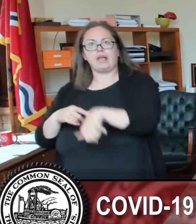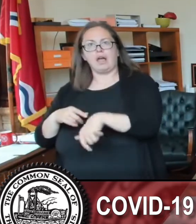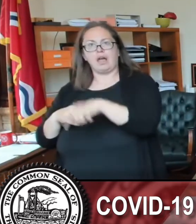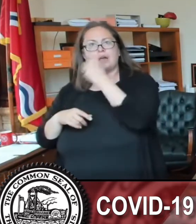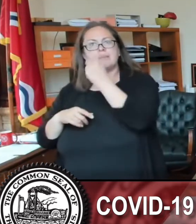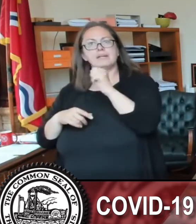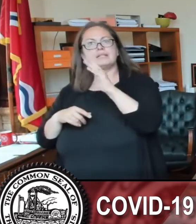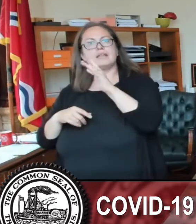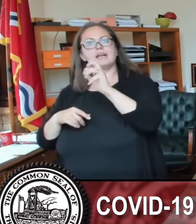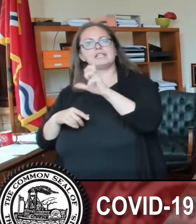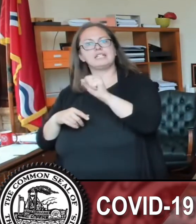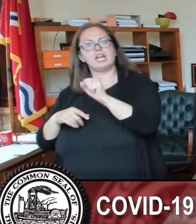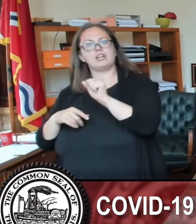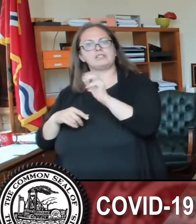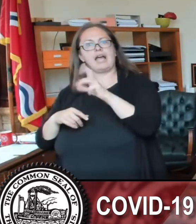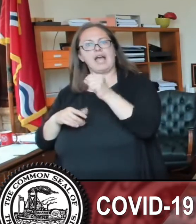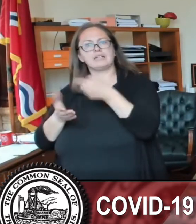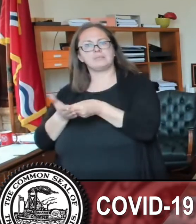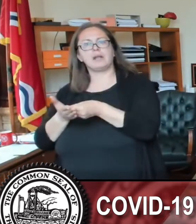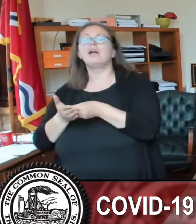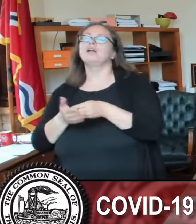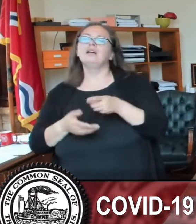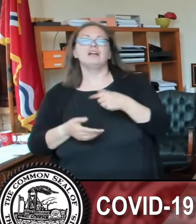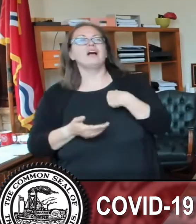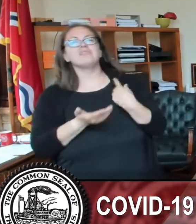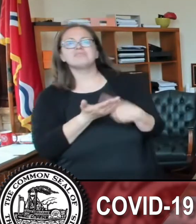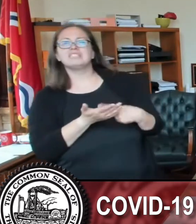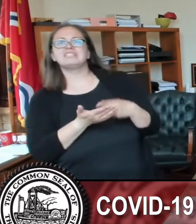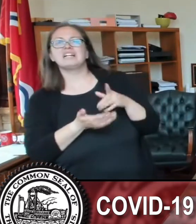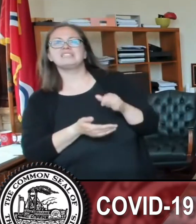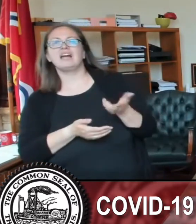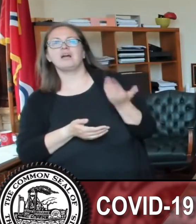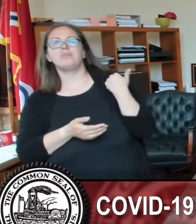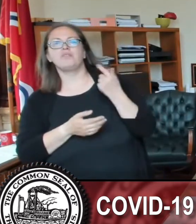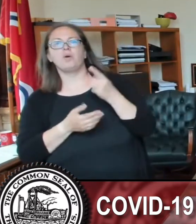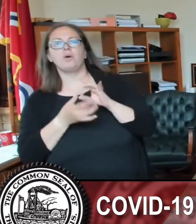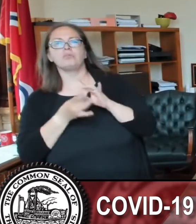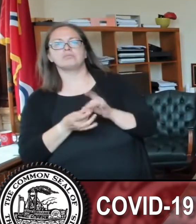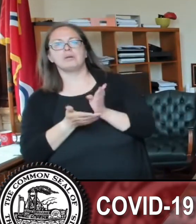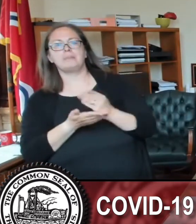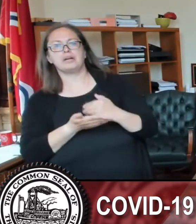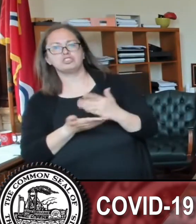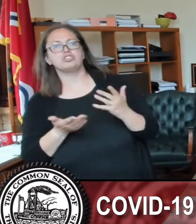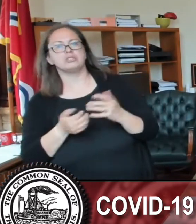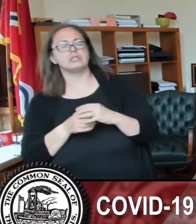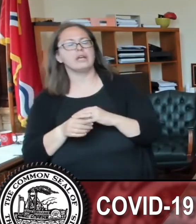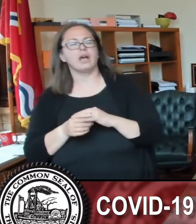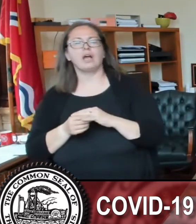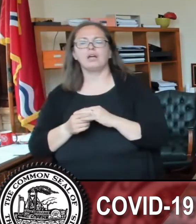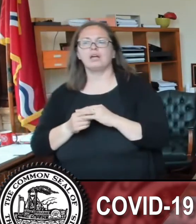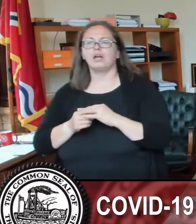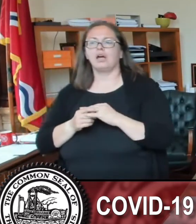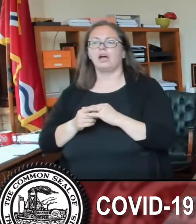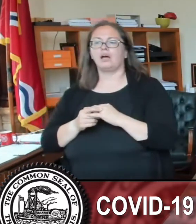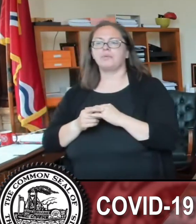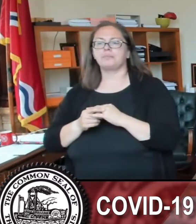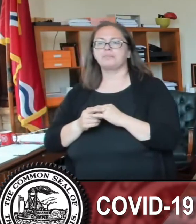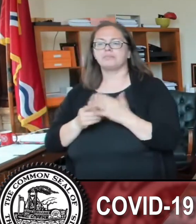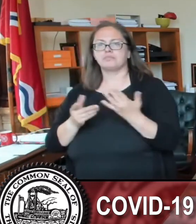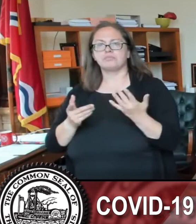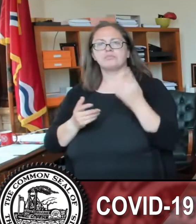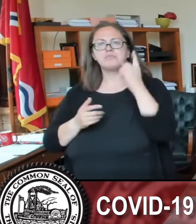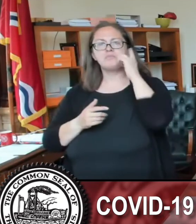so that's what I was talking about a little bit earlier when I was talking about the budget. We know that I believe